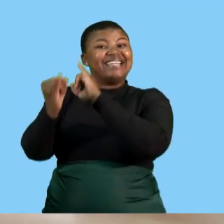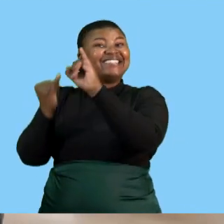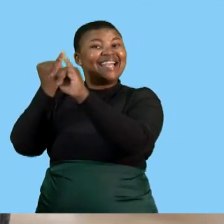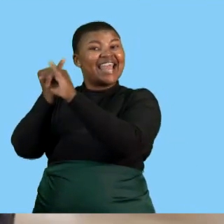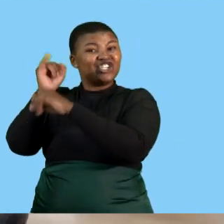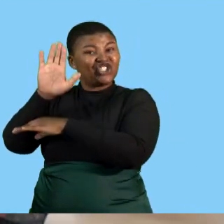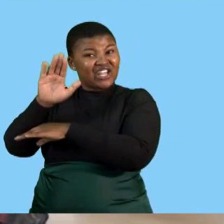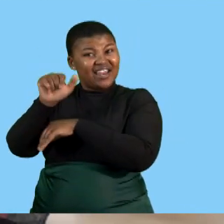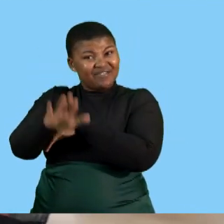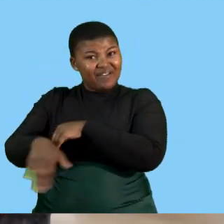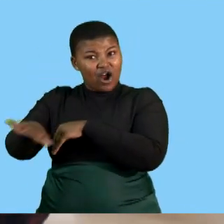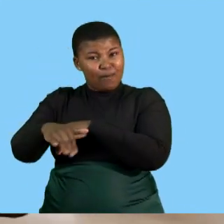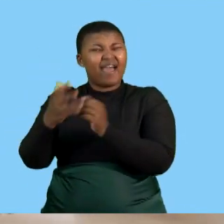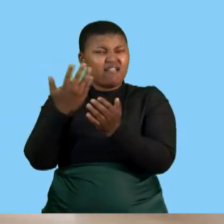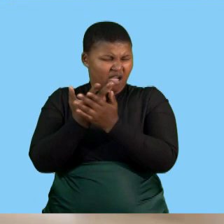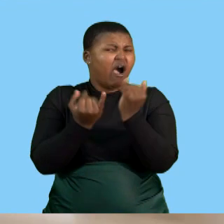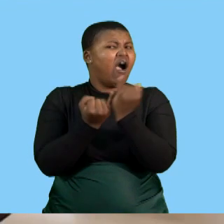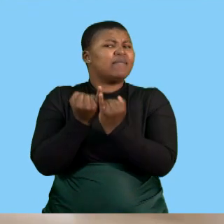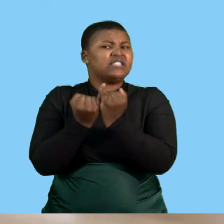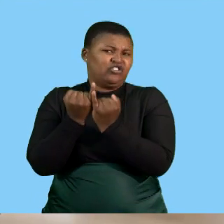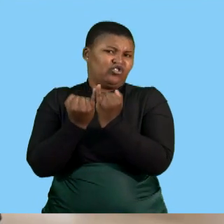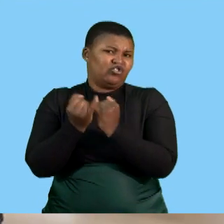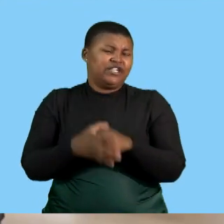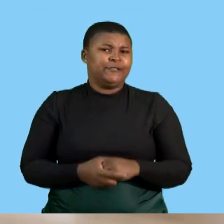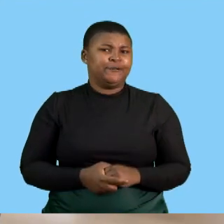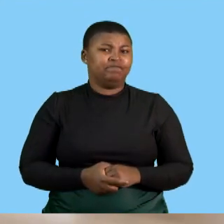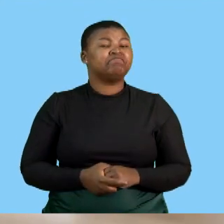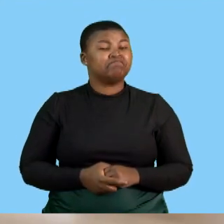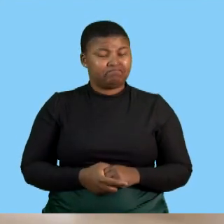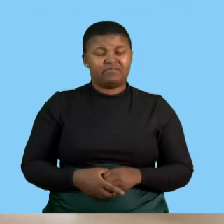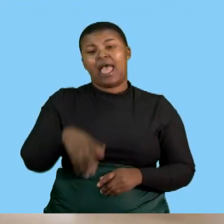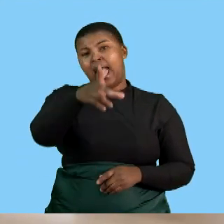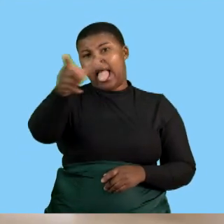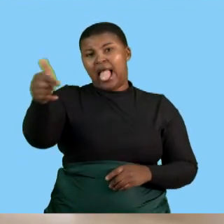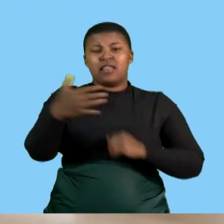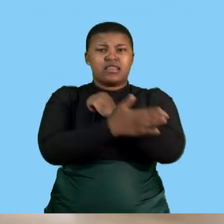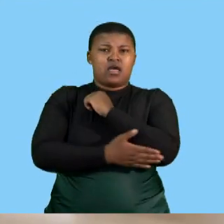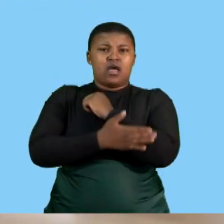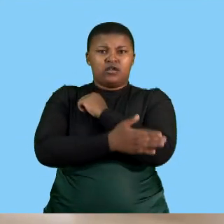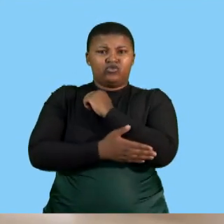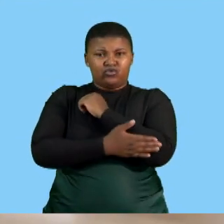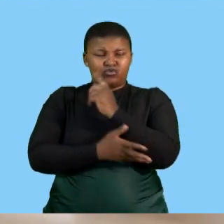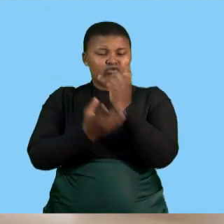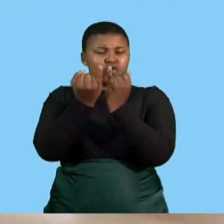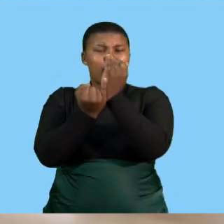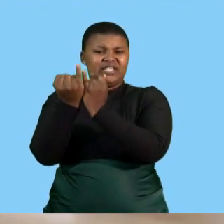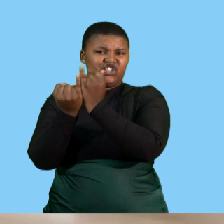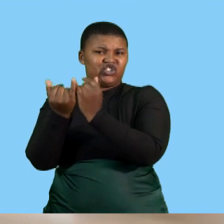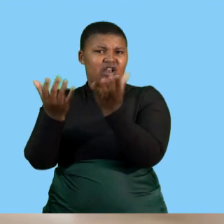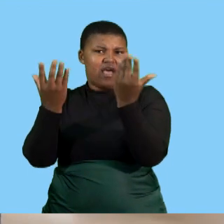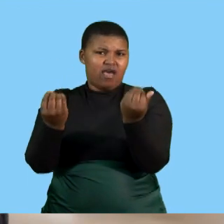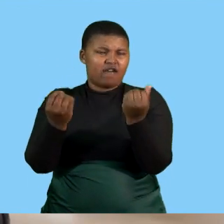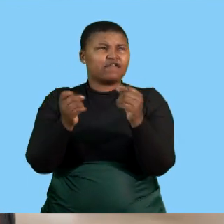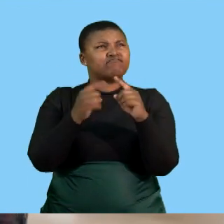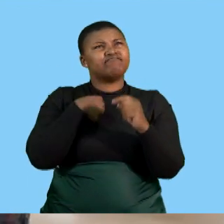be competition in other countries, but for our business in this country. I'm thinking about